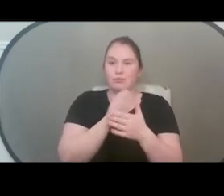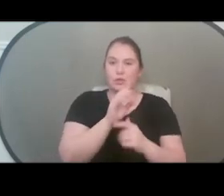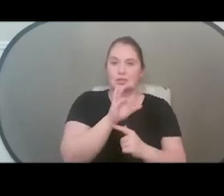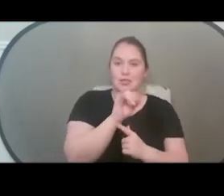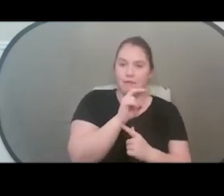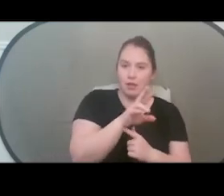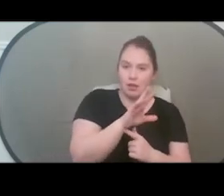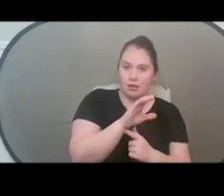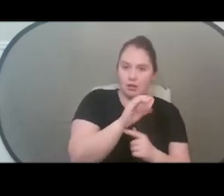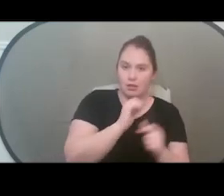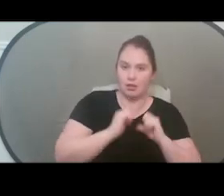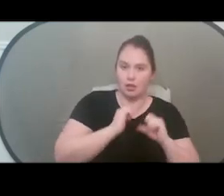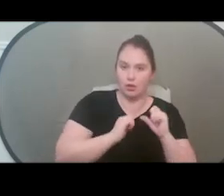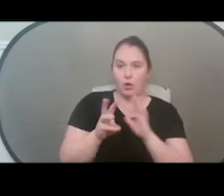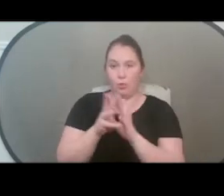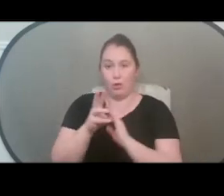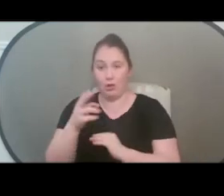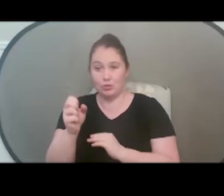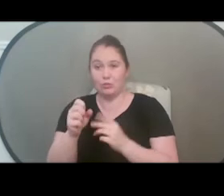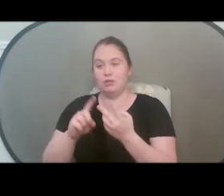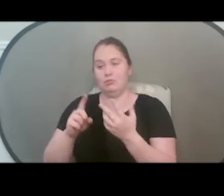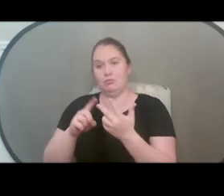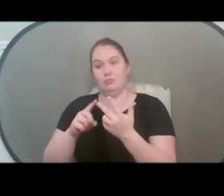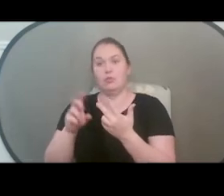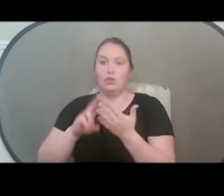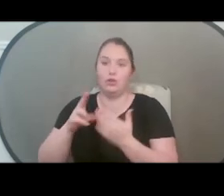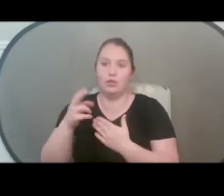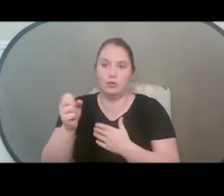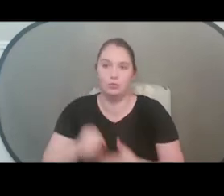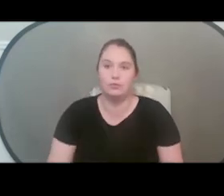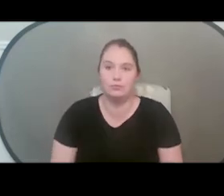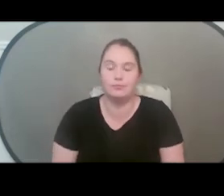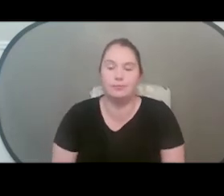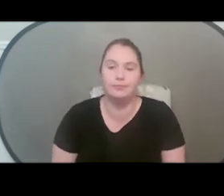Waco High University High School.